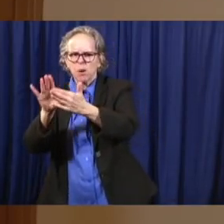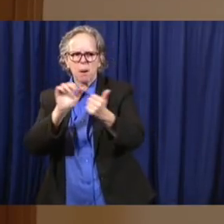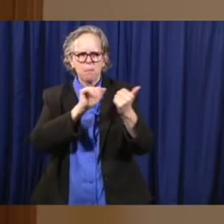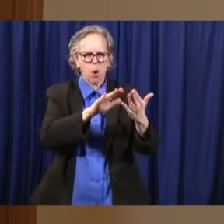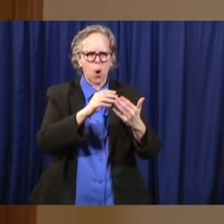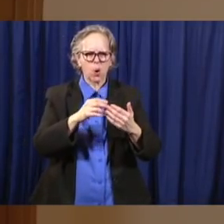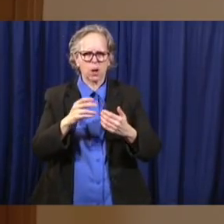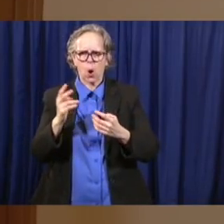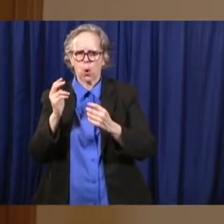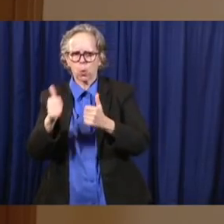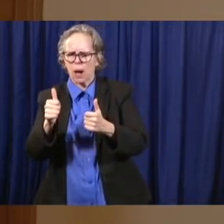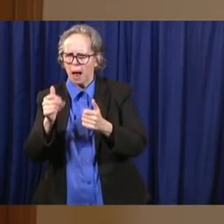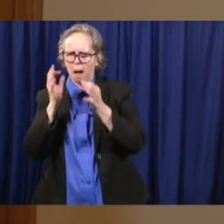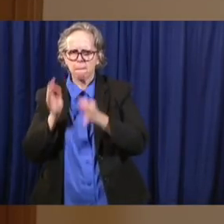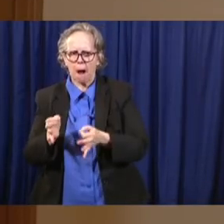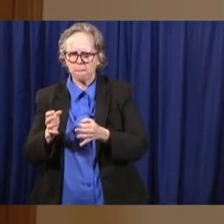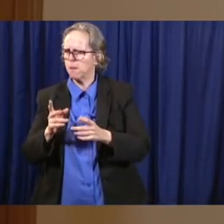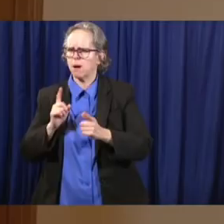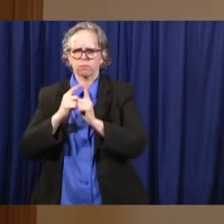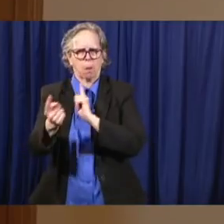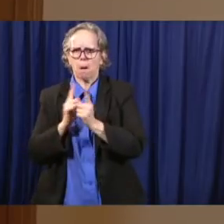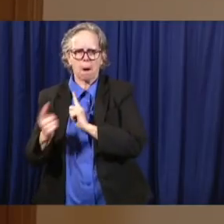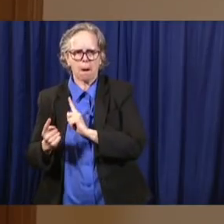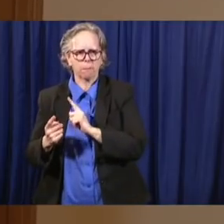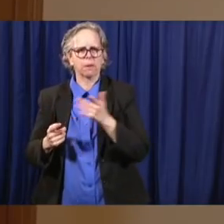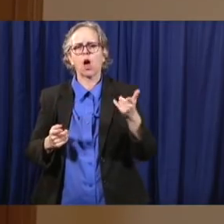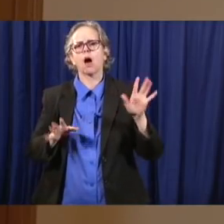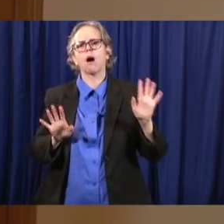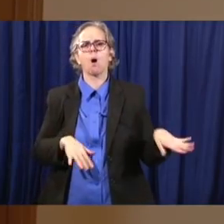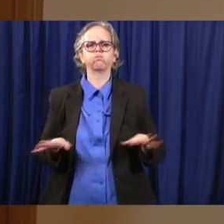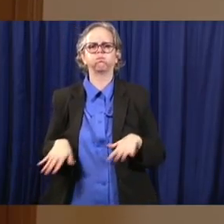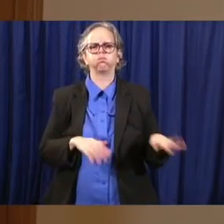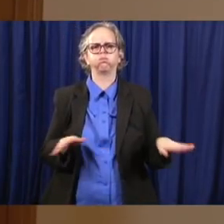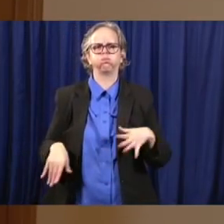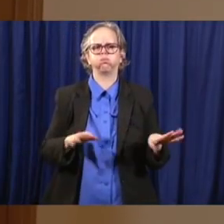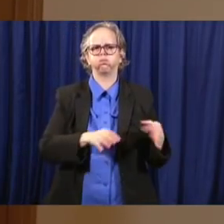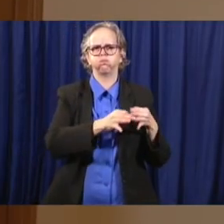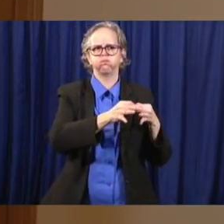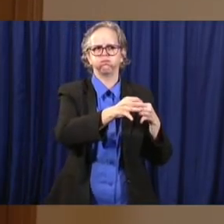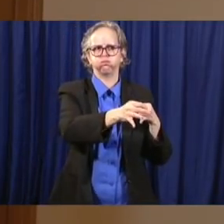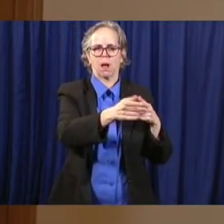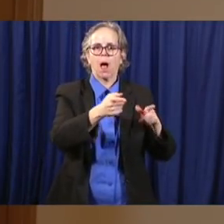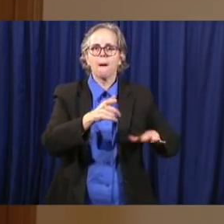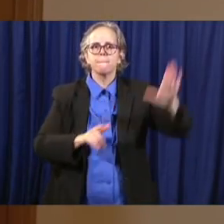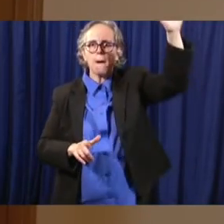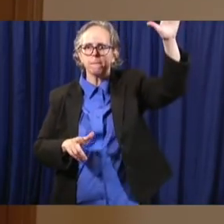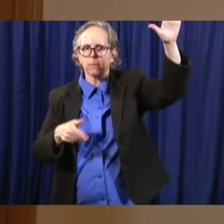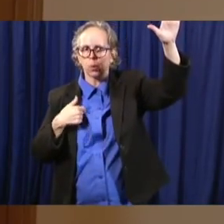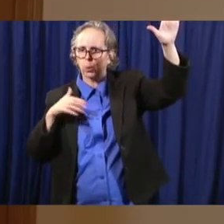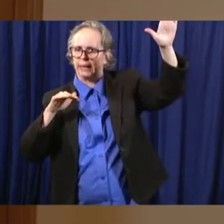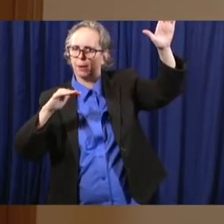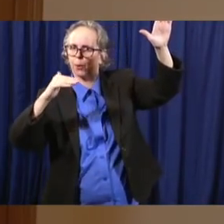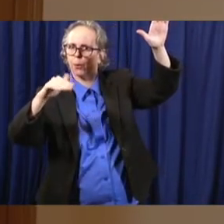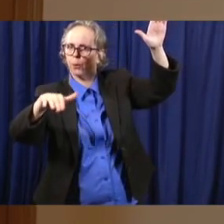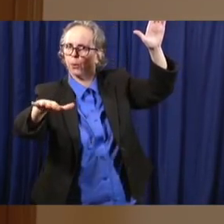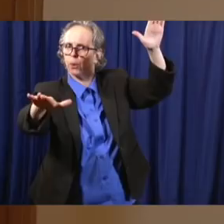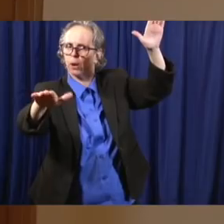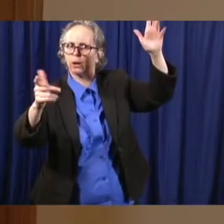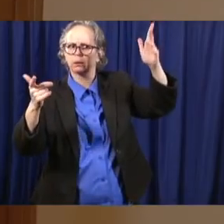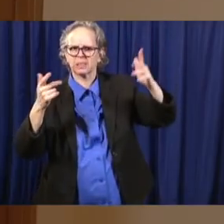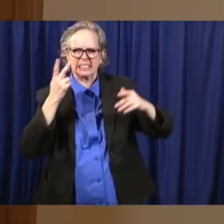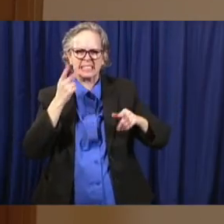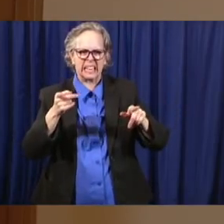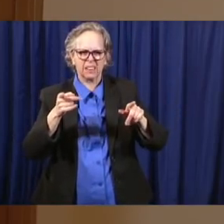decisions. And we knew it was so important way back from that national pandemic guidance, that plan about